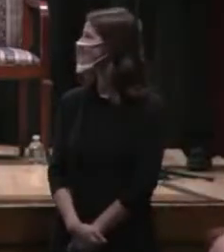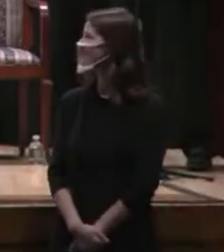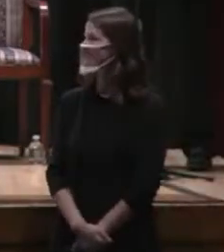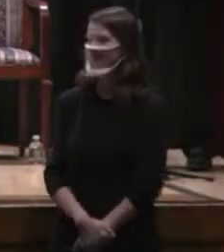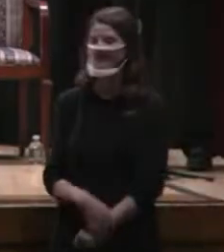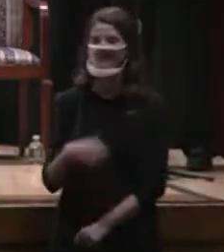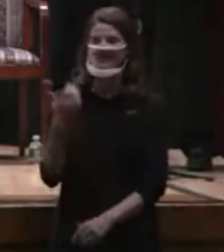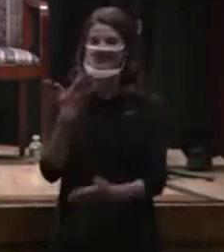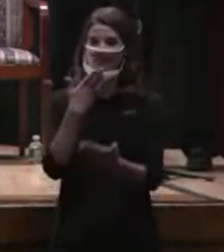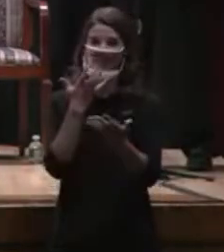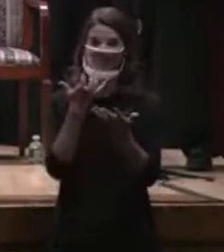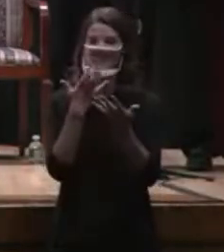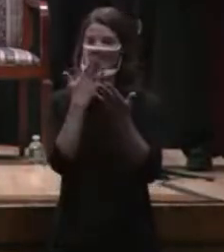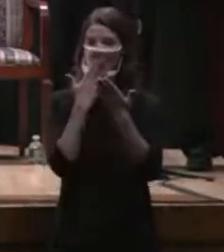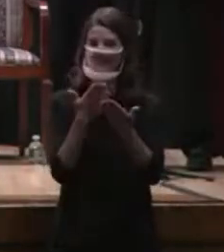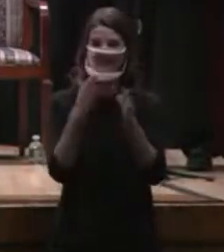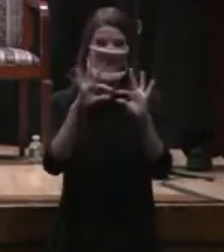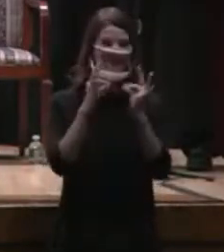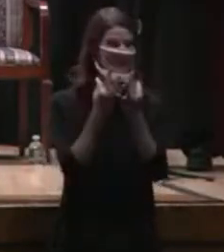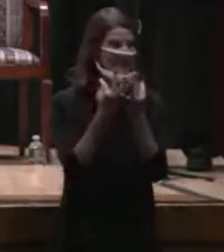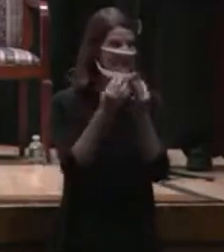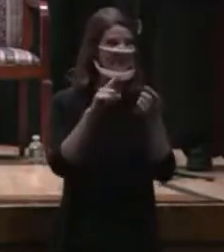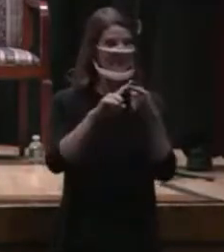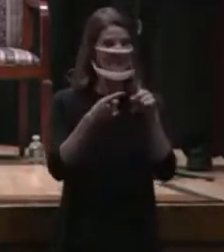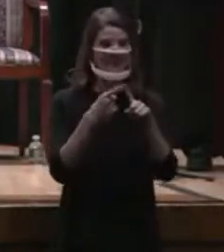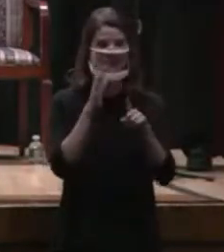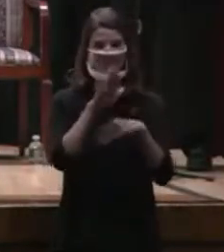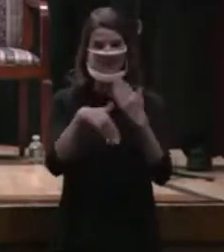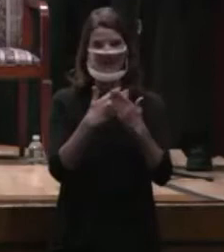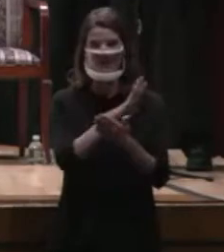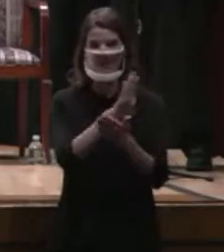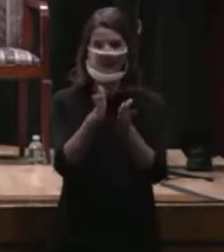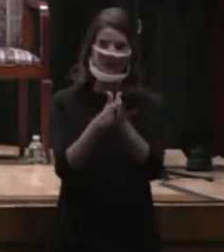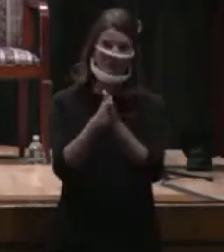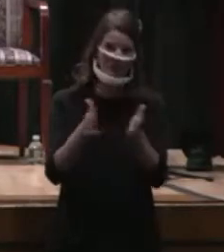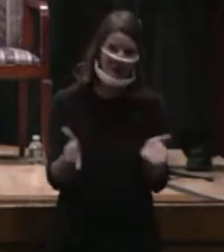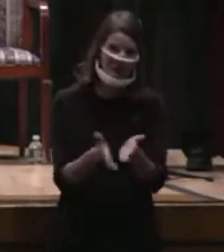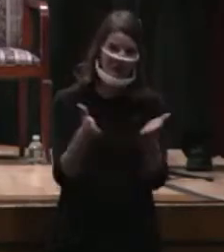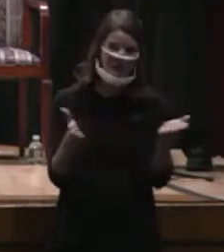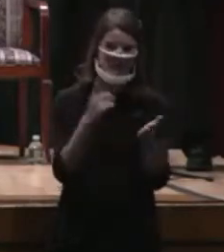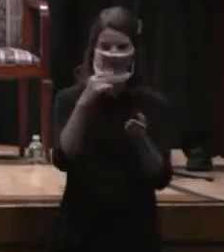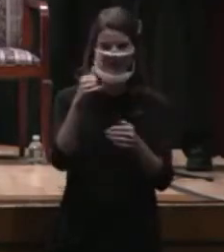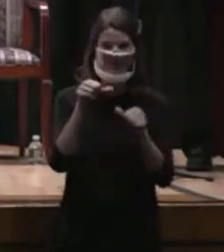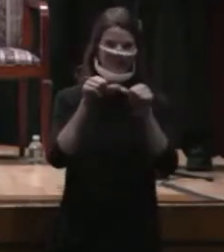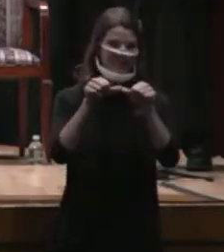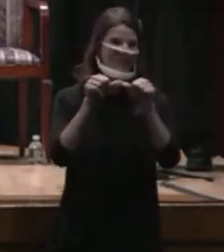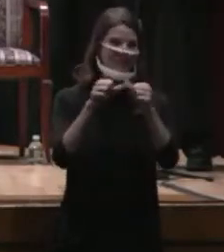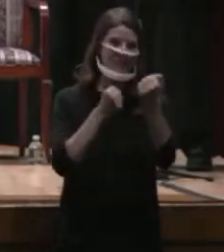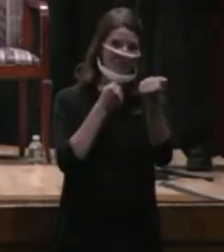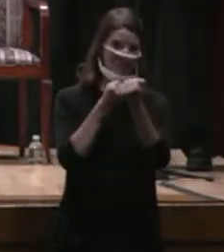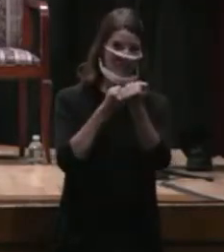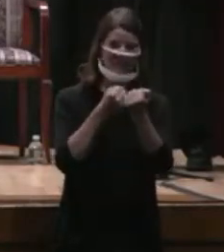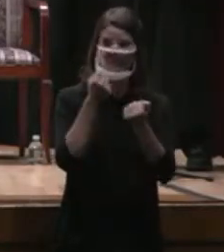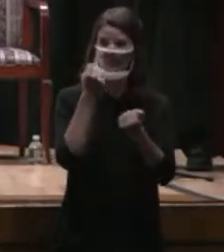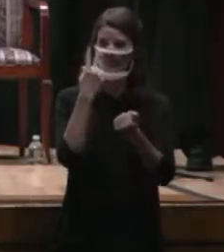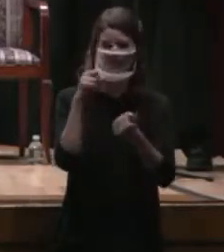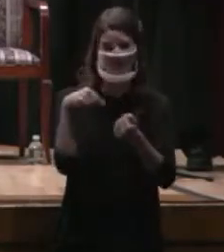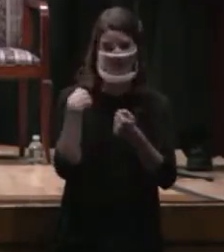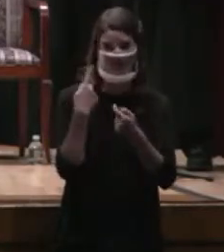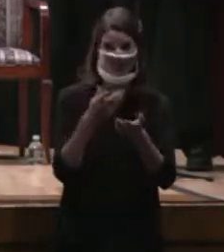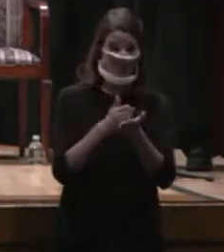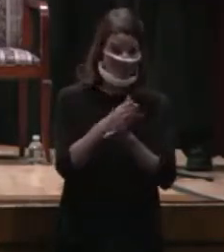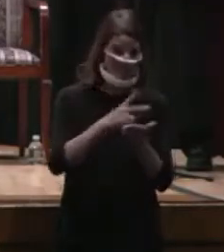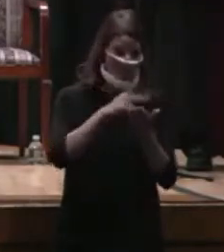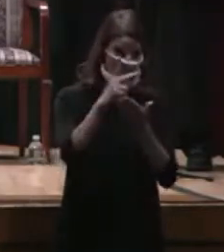Catherine Daoud would like to thank her family and friends for their encouragement and unwavering support, not only throughout her time